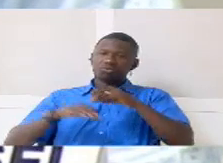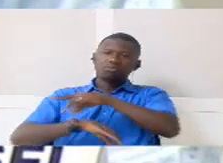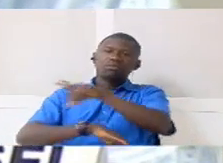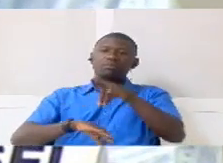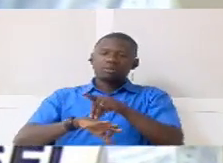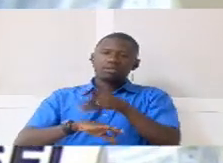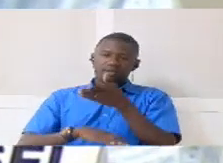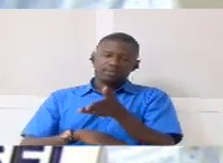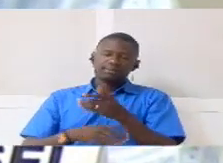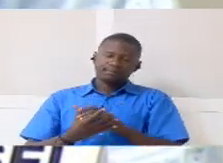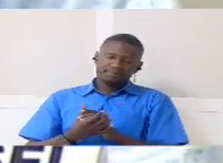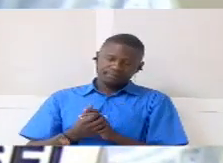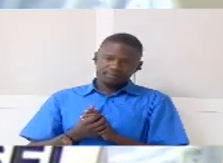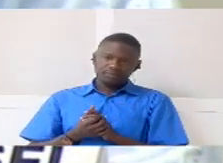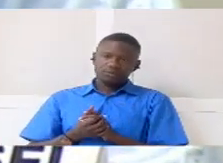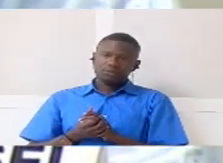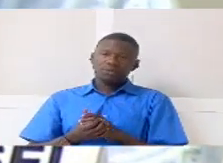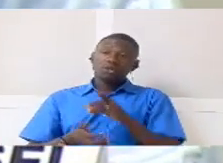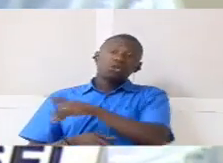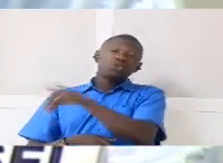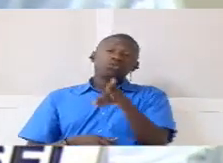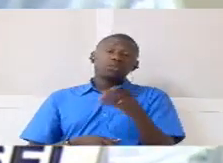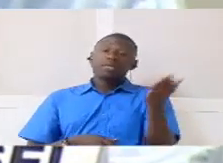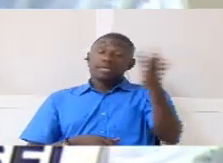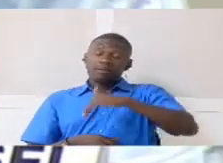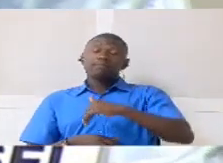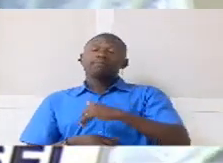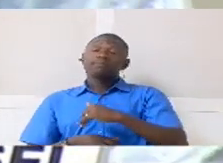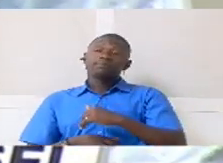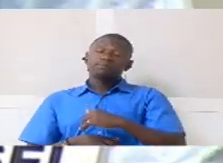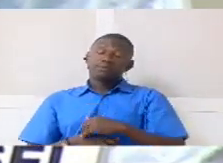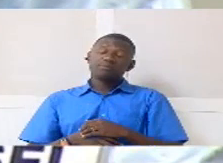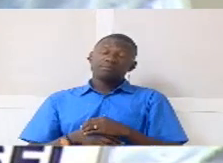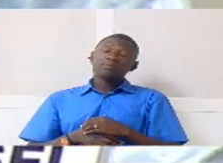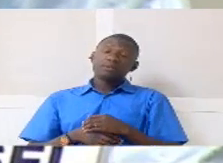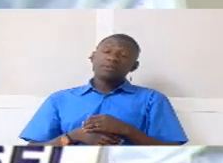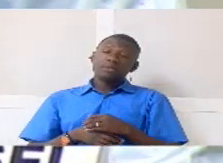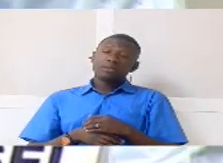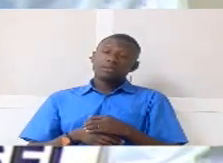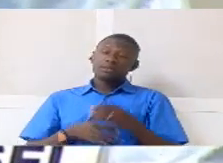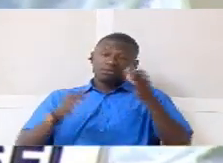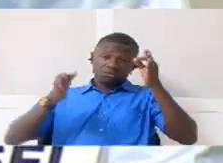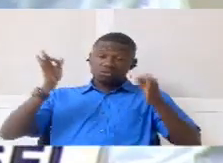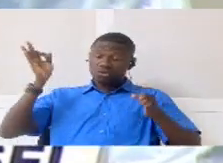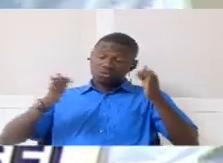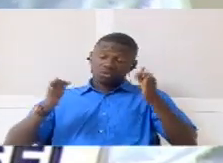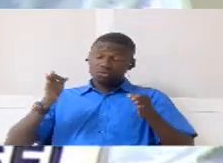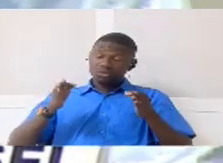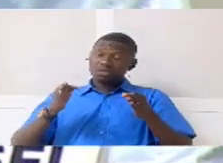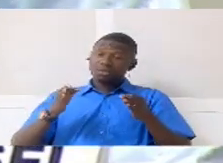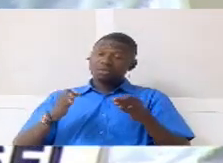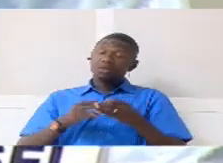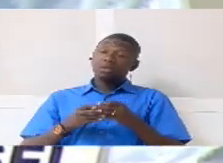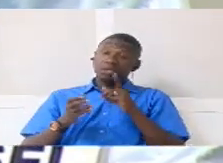bundalti. Those that came from the courts and the tribunals, did they come, or would they always come with